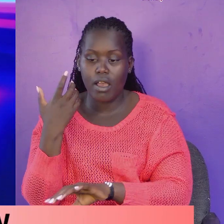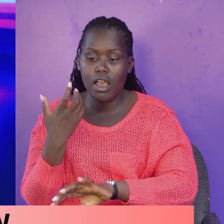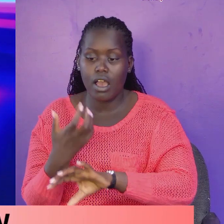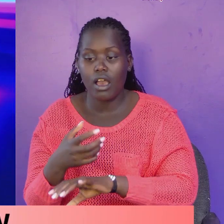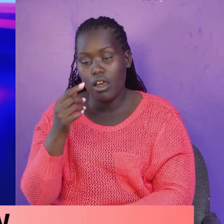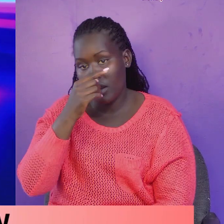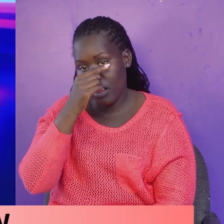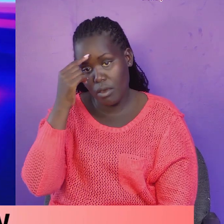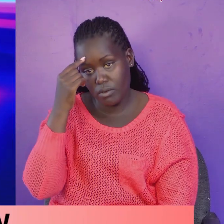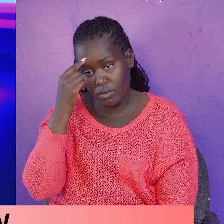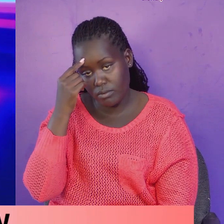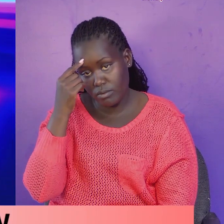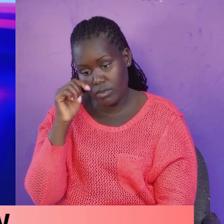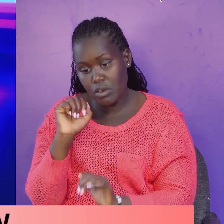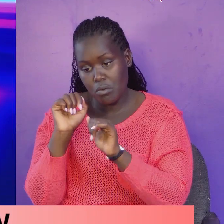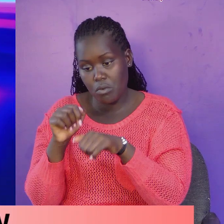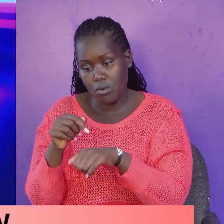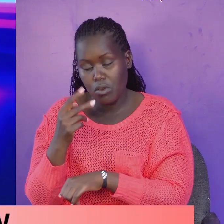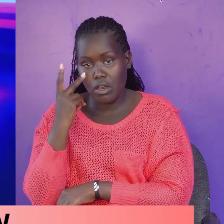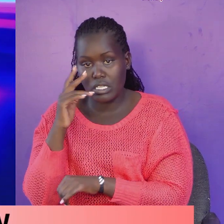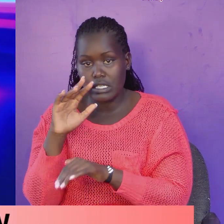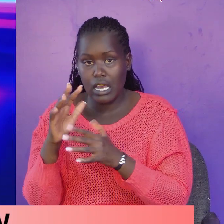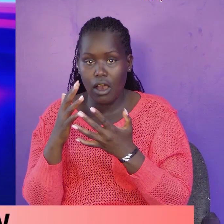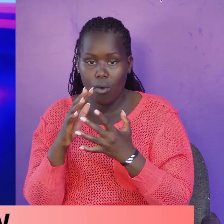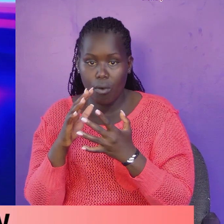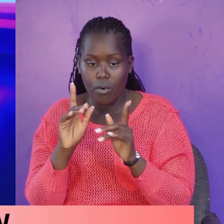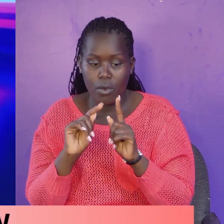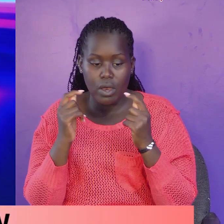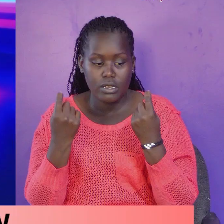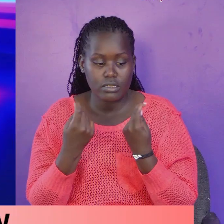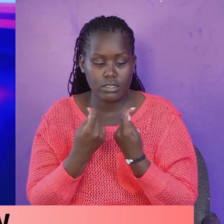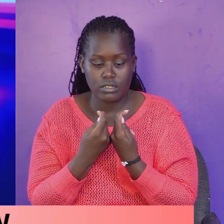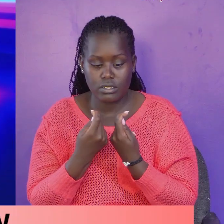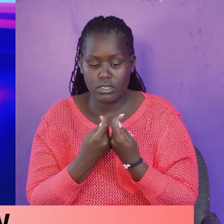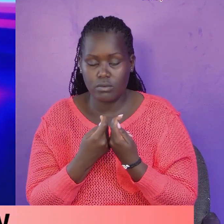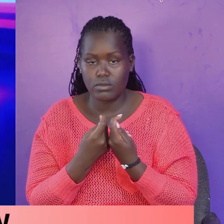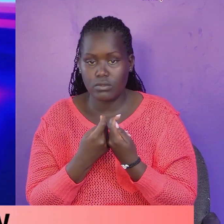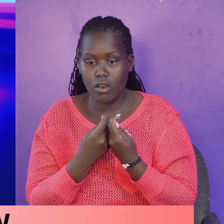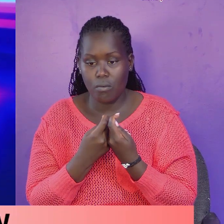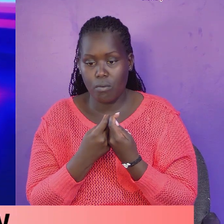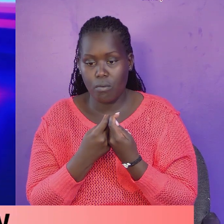because you can see how teams are lining up.